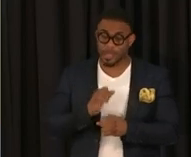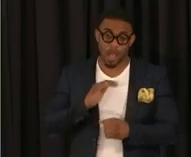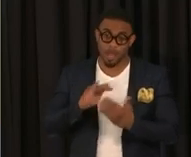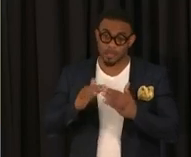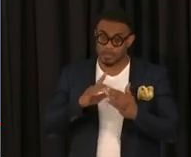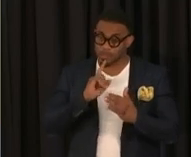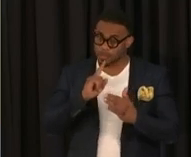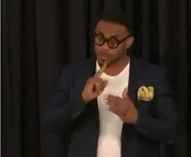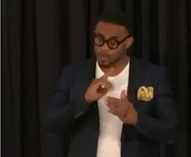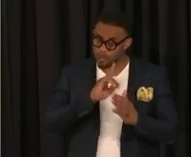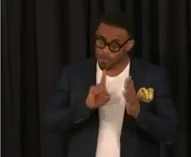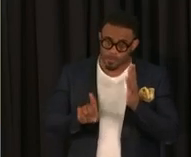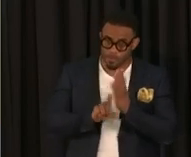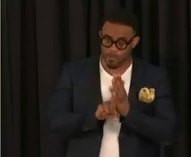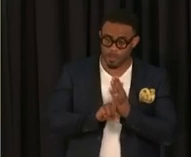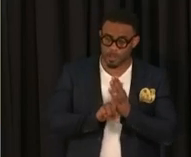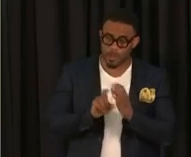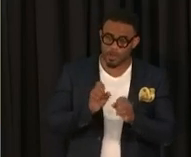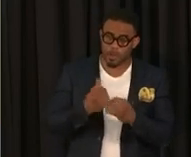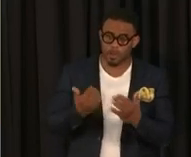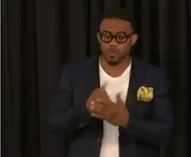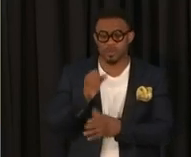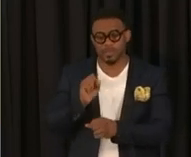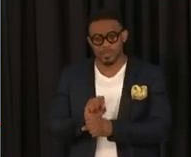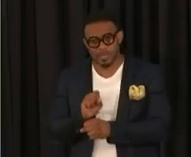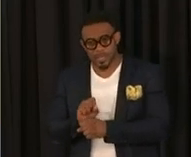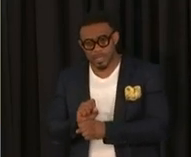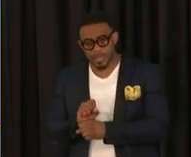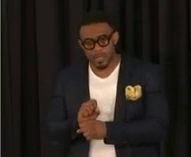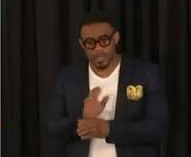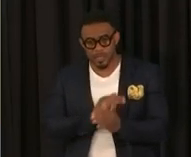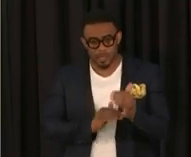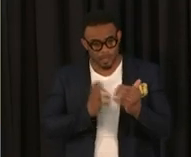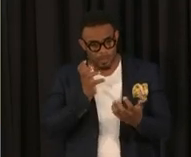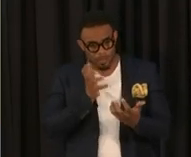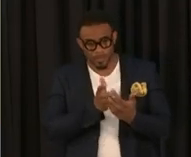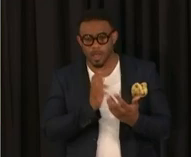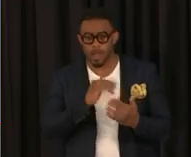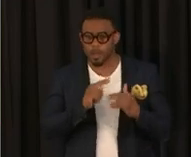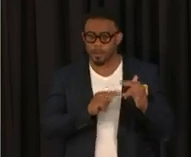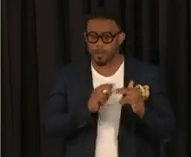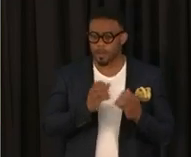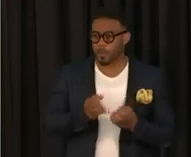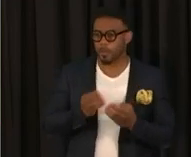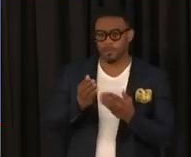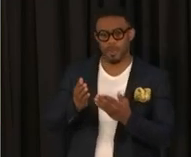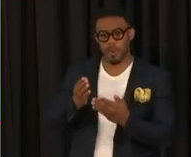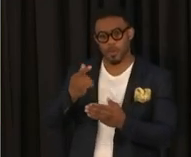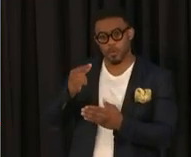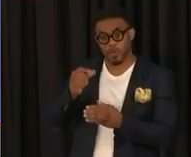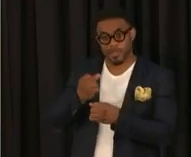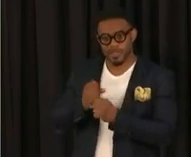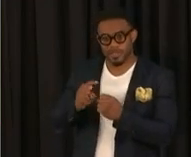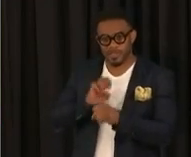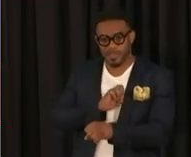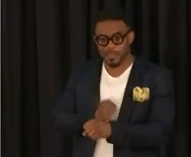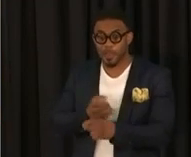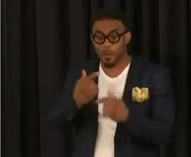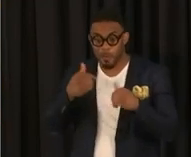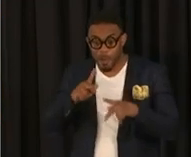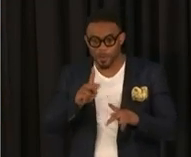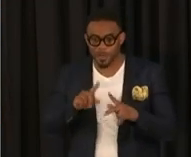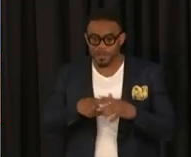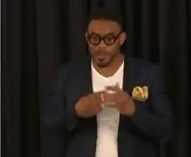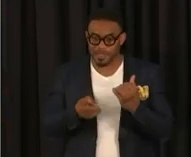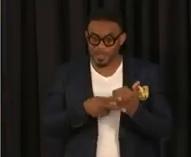And so our city is on the front edge of creating new jobs, of retrofitting our buildings, providing green, safe energy,